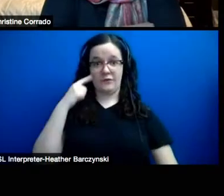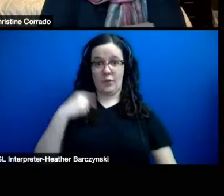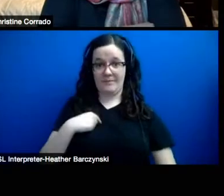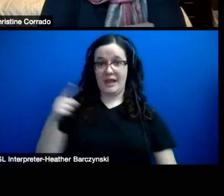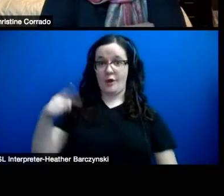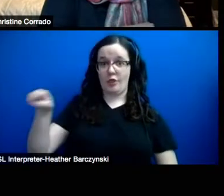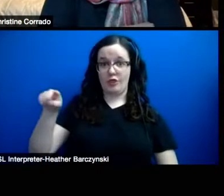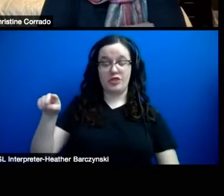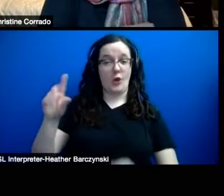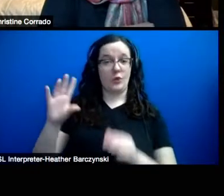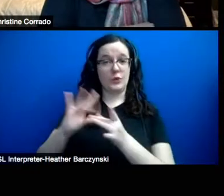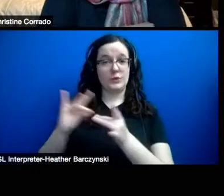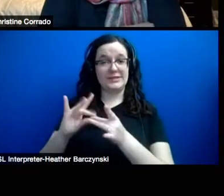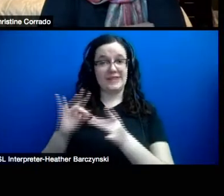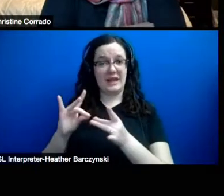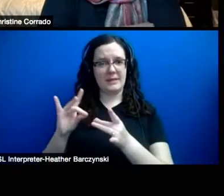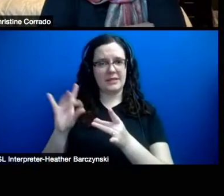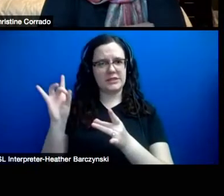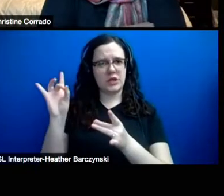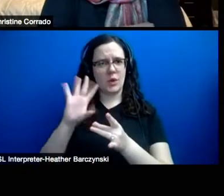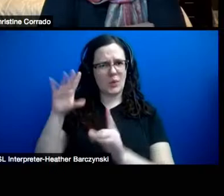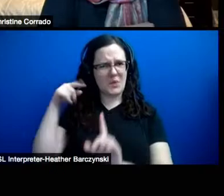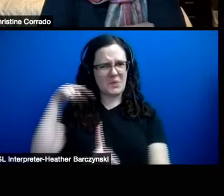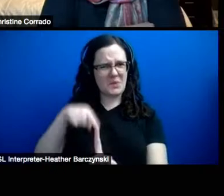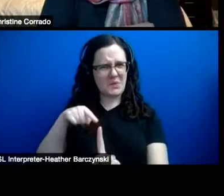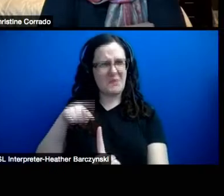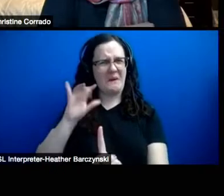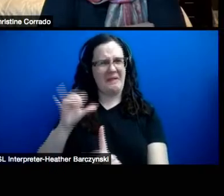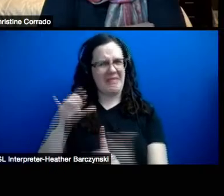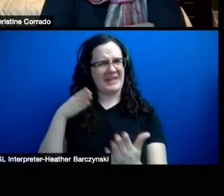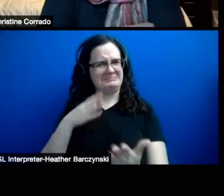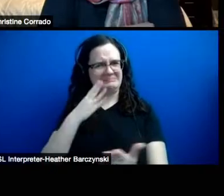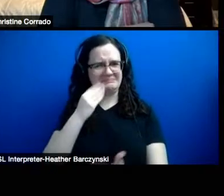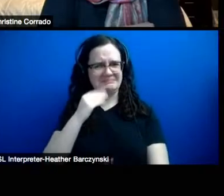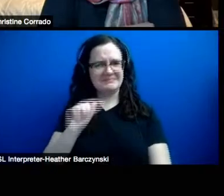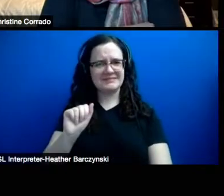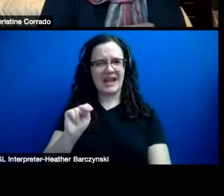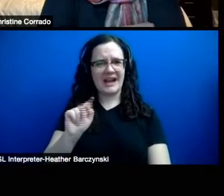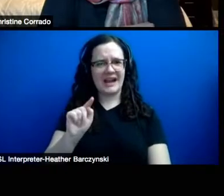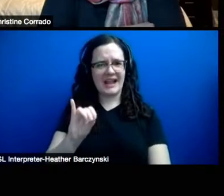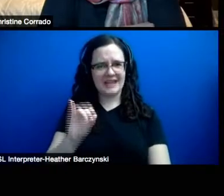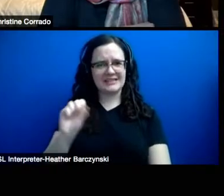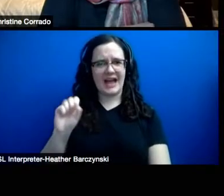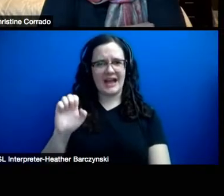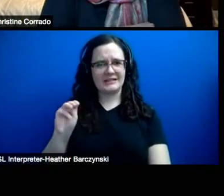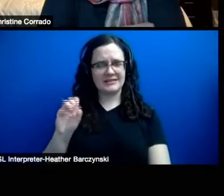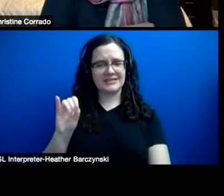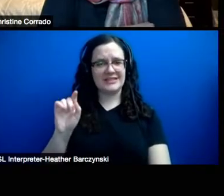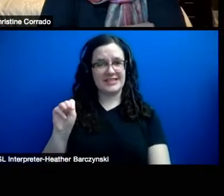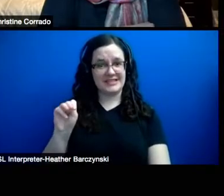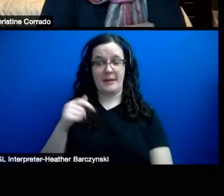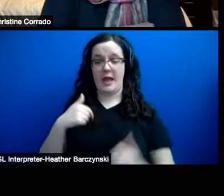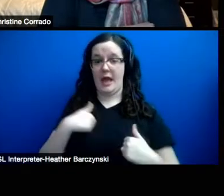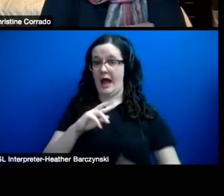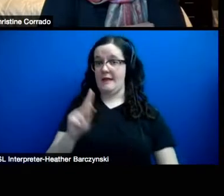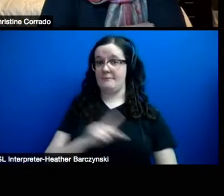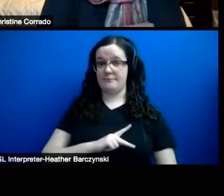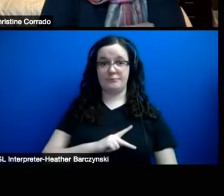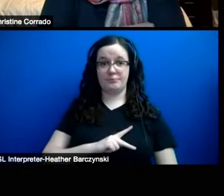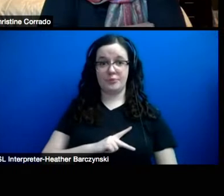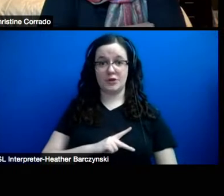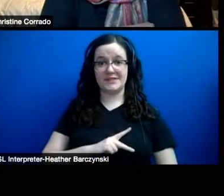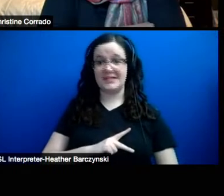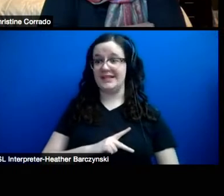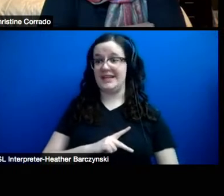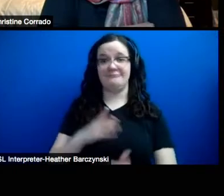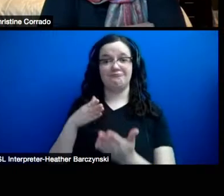very core of anti-Semitism, and I personally denounce them.